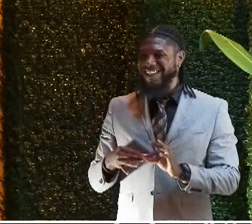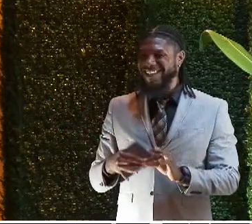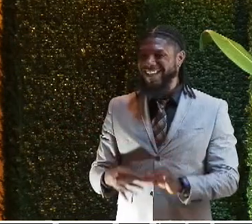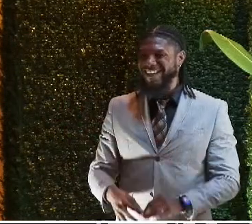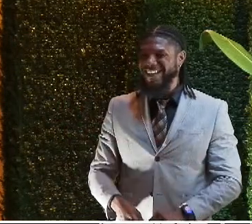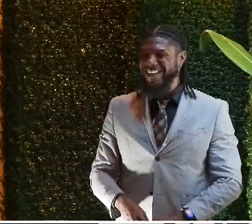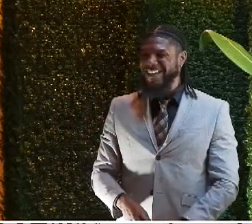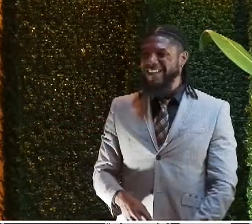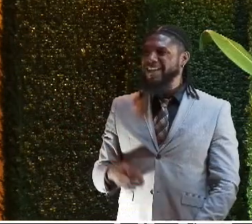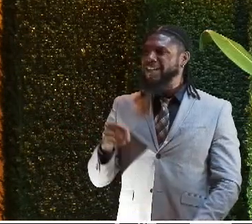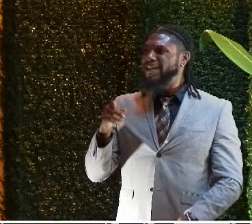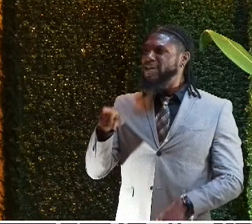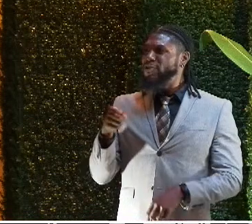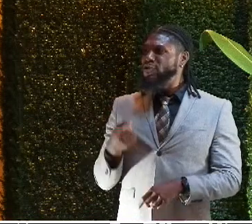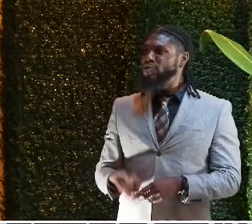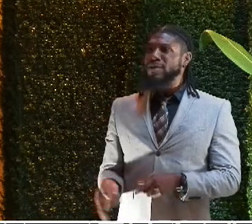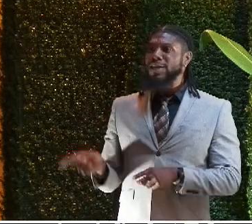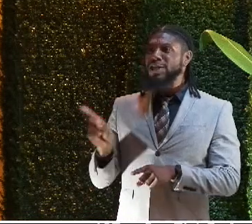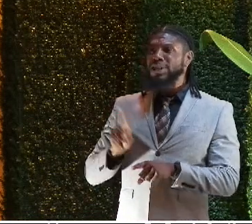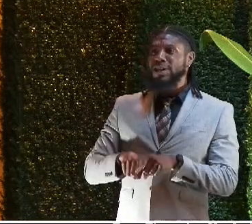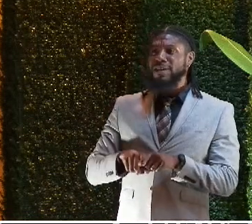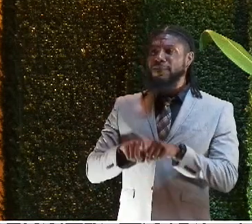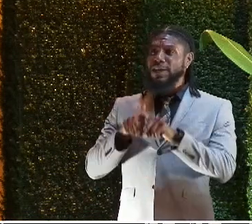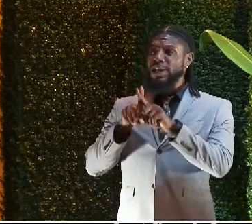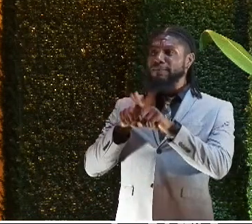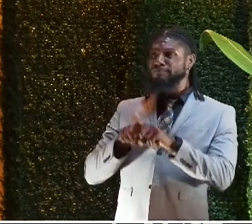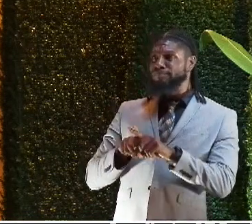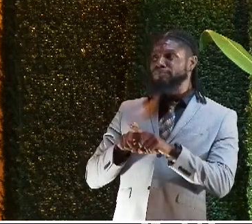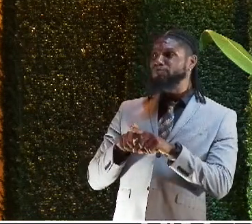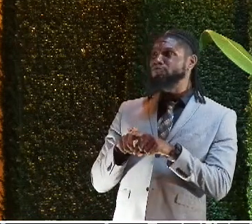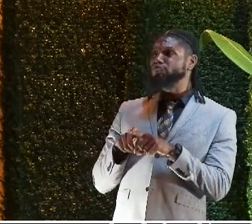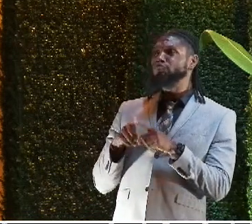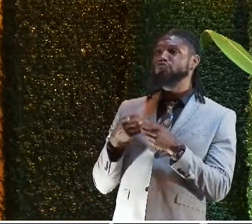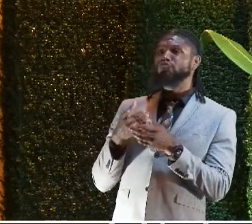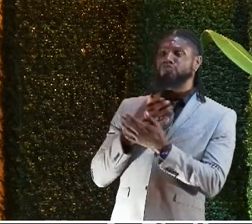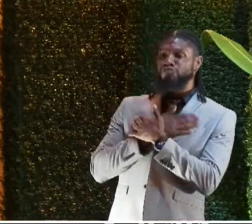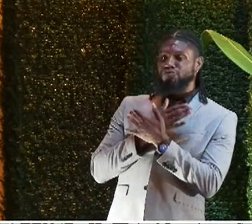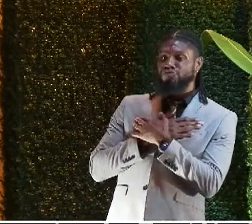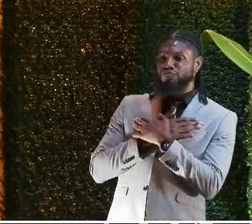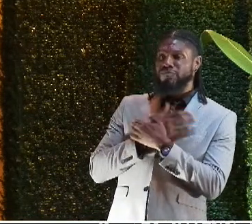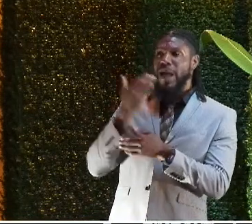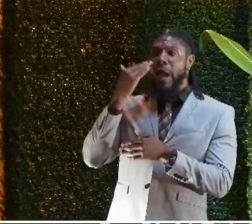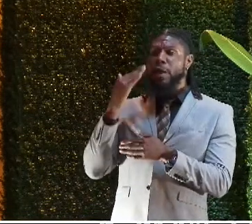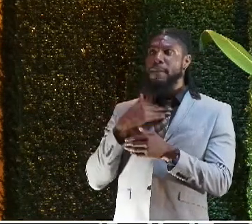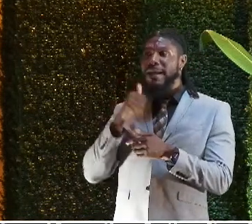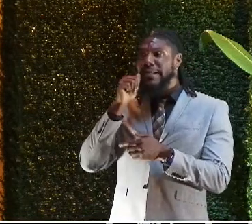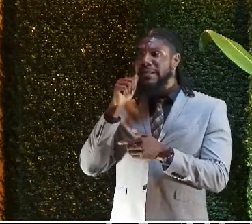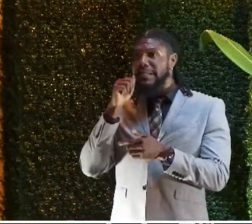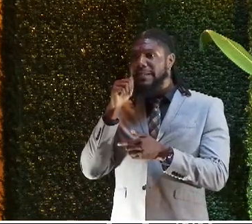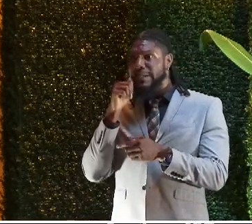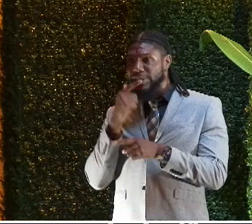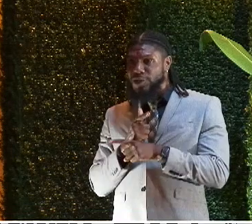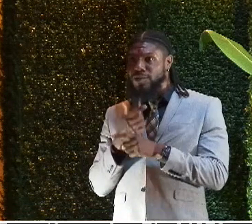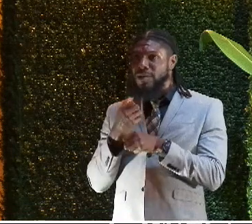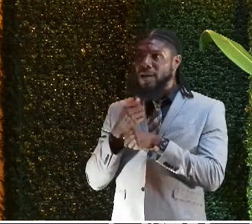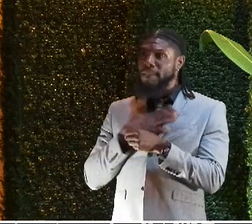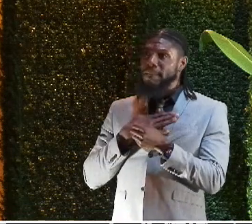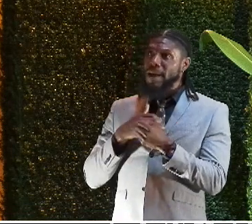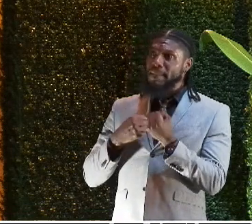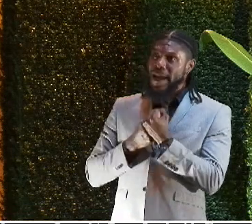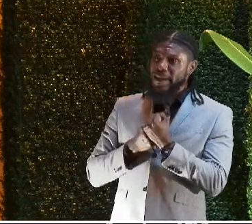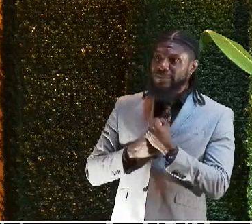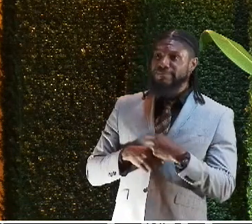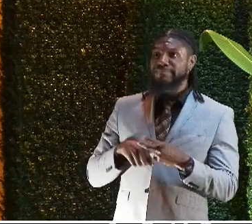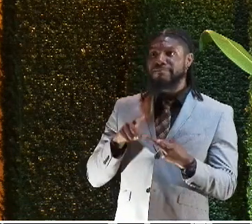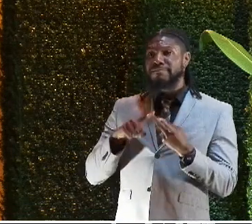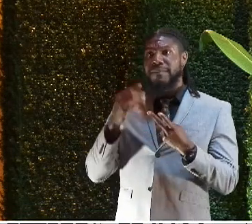You can kick your feet up. I know my sister got my back. I know Amara Jones got my back.